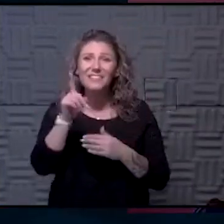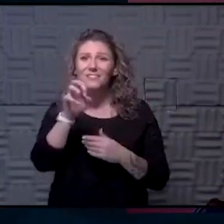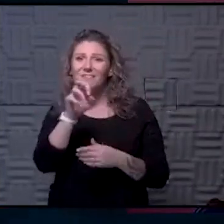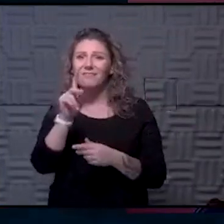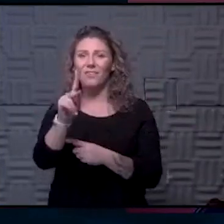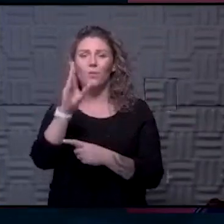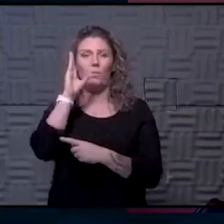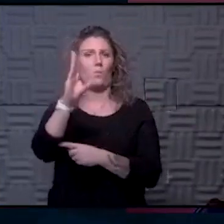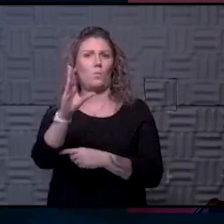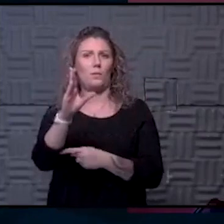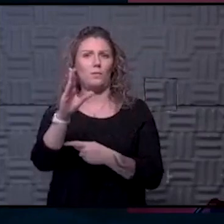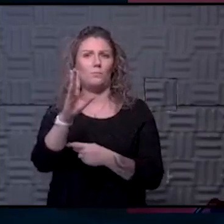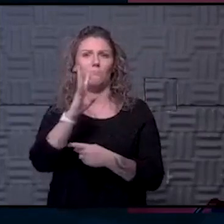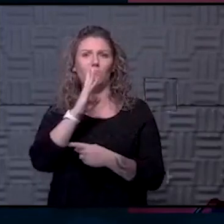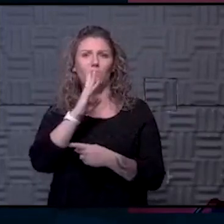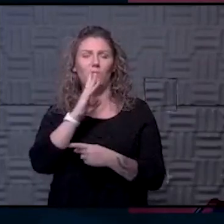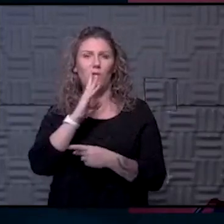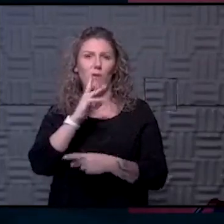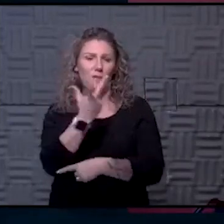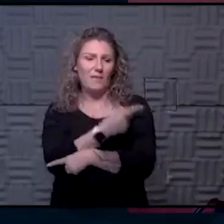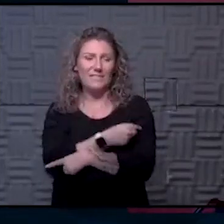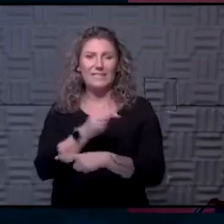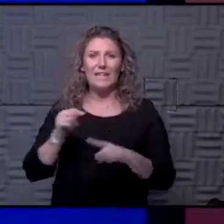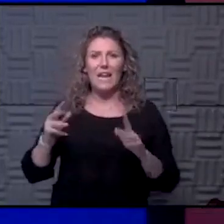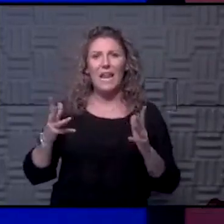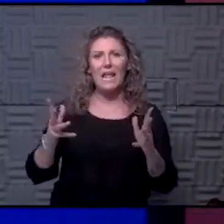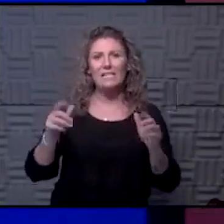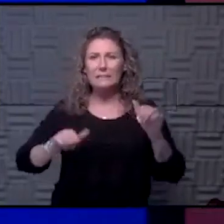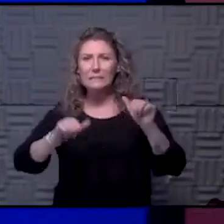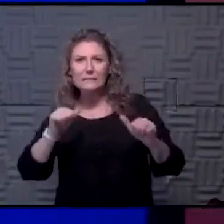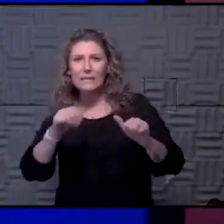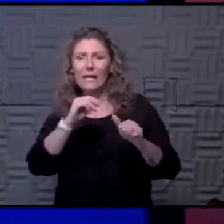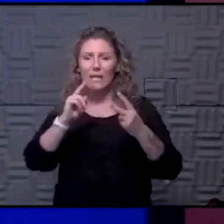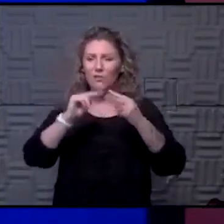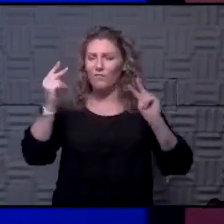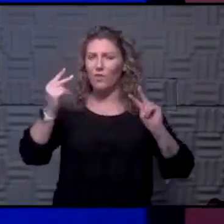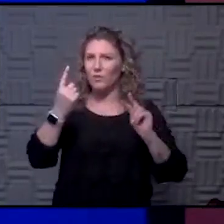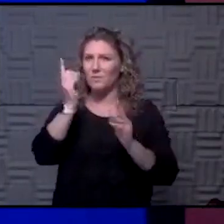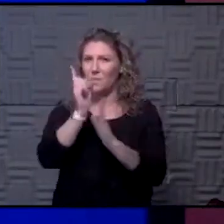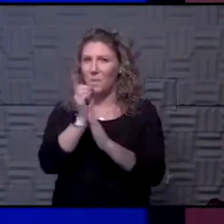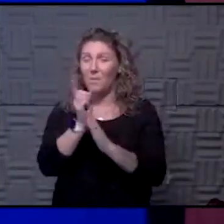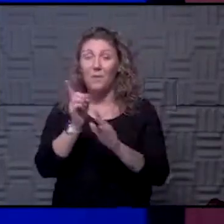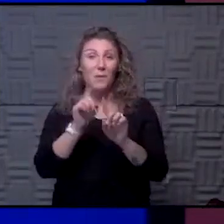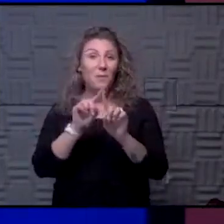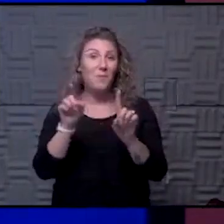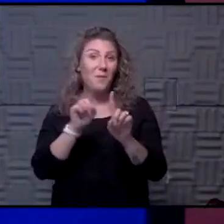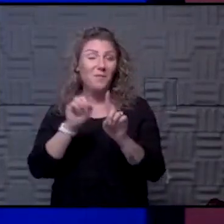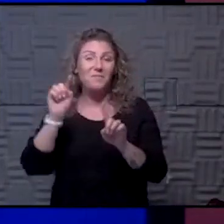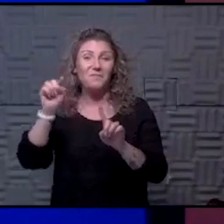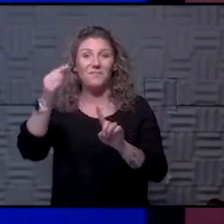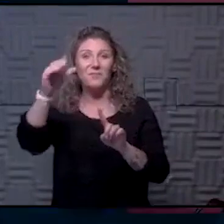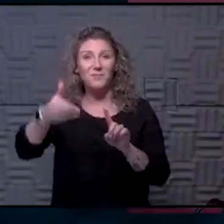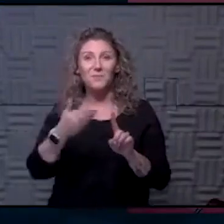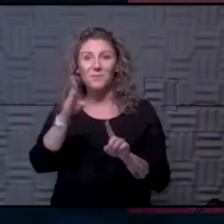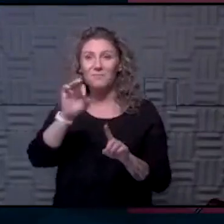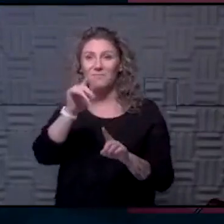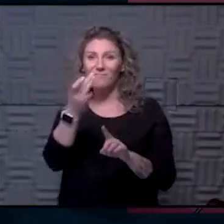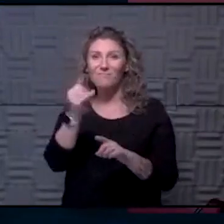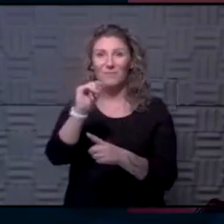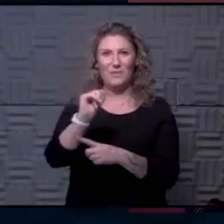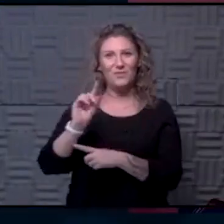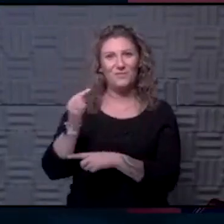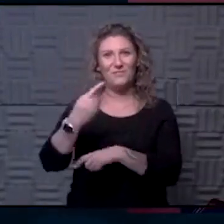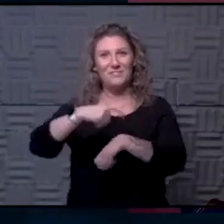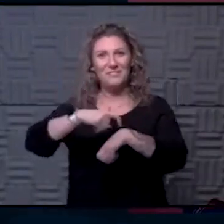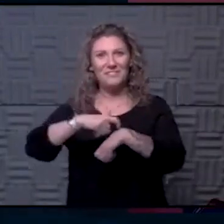to be talking about vaccine hesitation and also the variants in just a moment. But first, A very special welcome to Bridgette. This is your first time on the